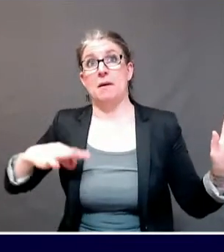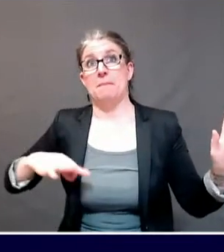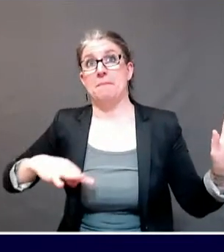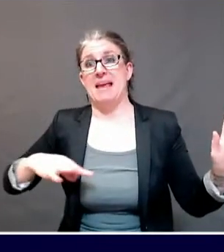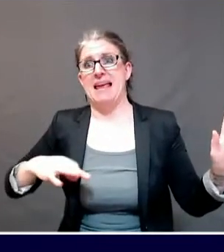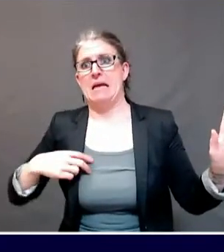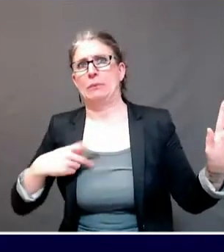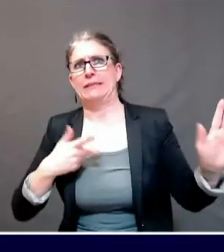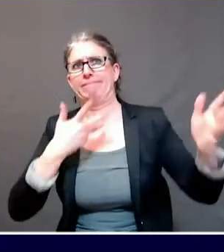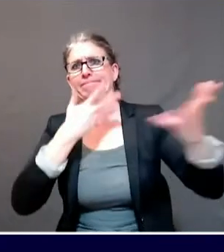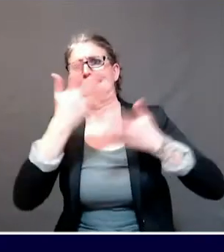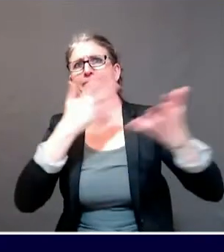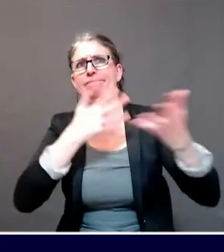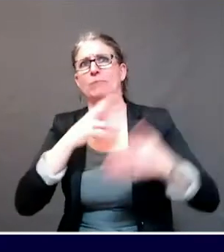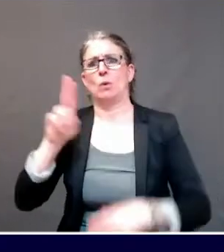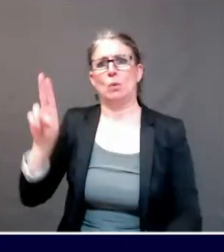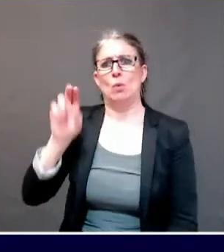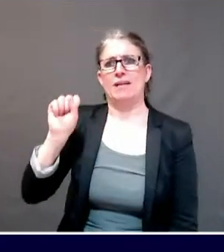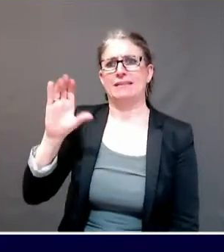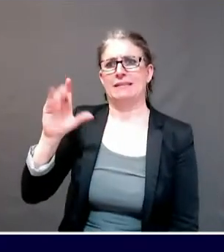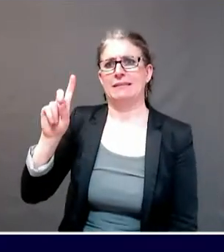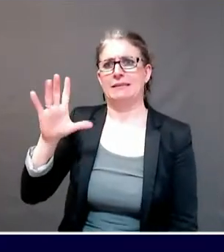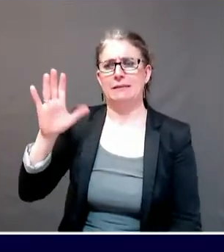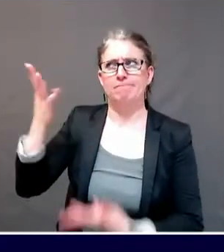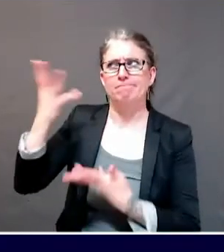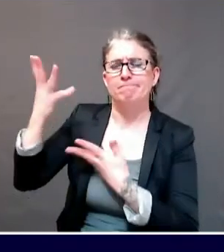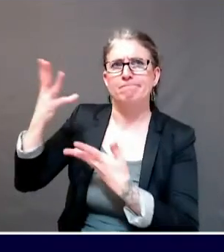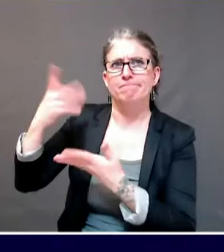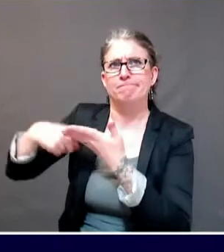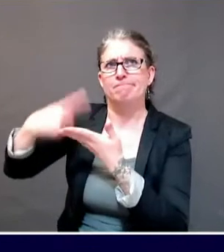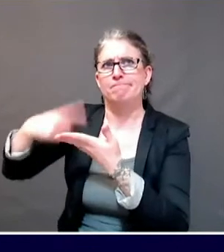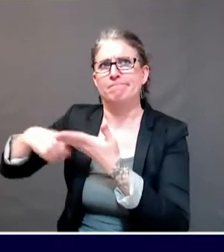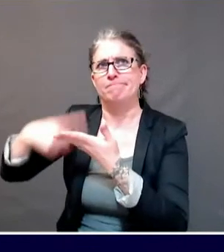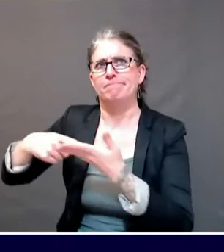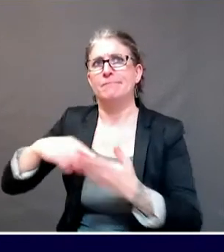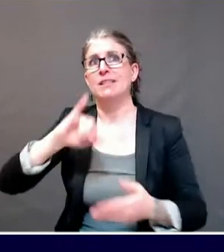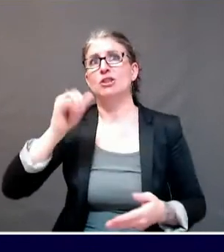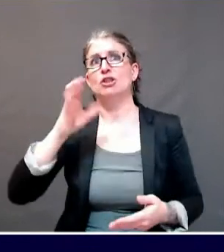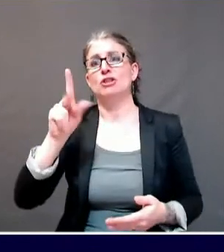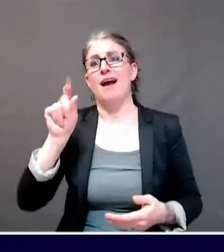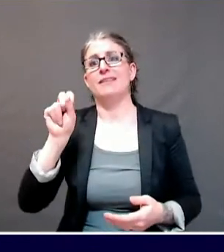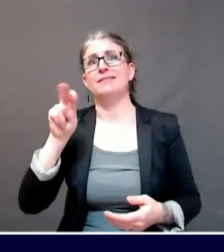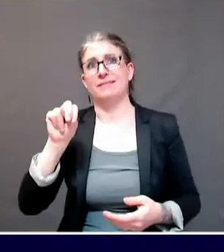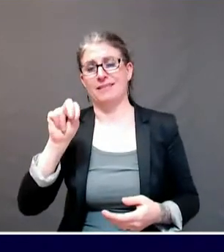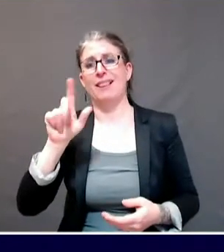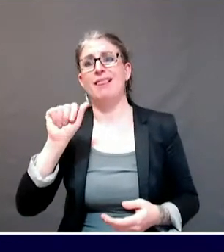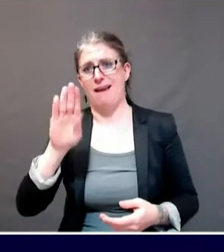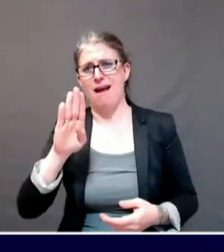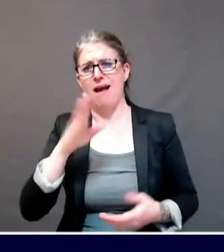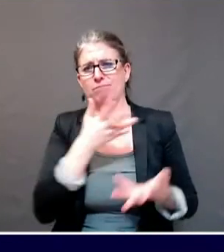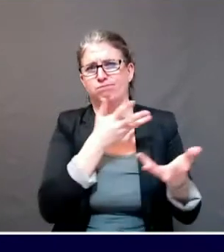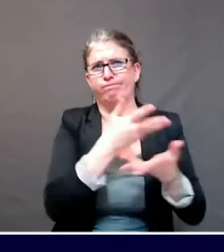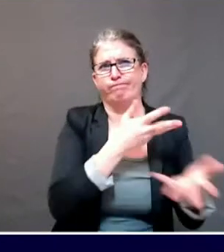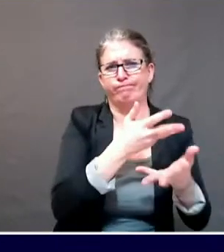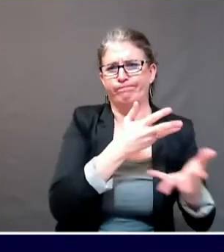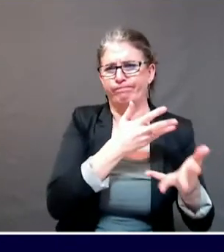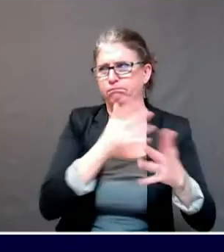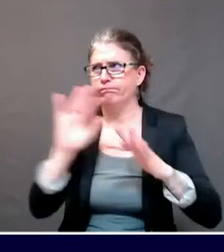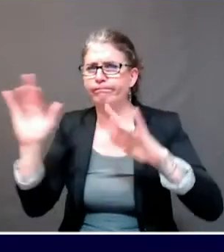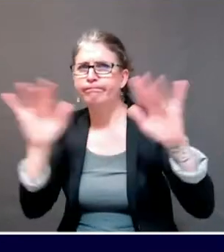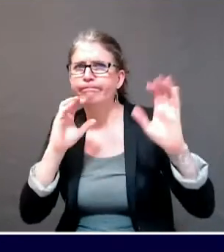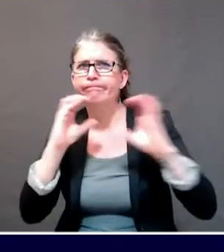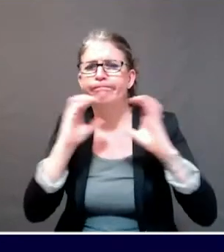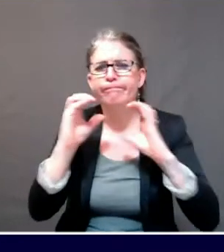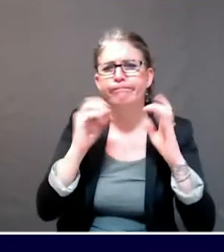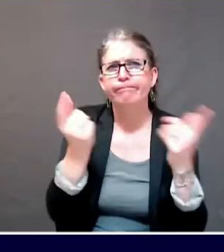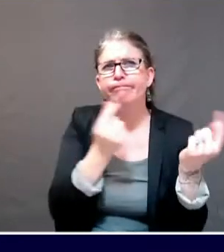colleagues at the Jackson Laboratories. We have not found it in Maine yet. Although it may